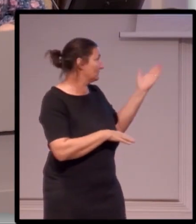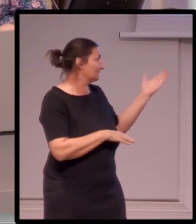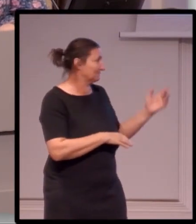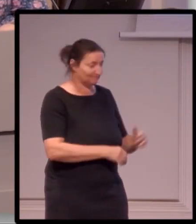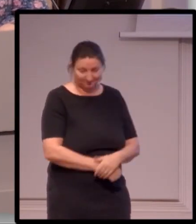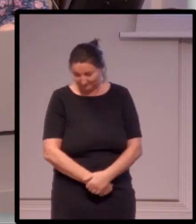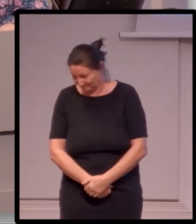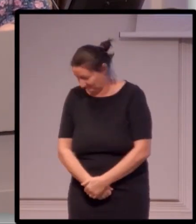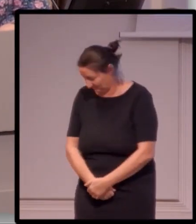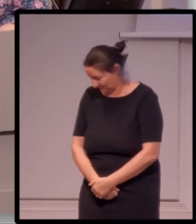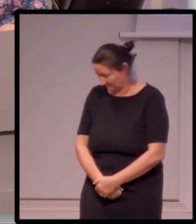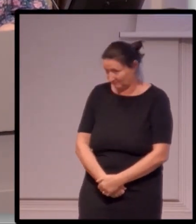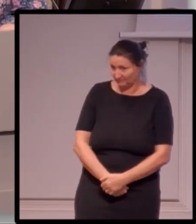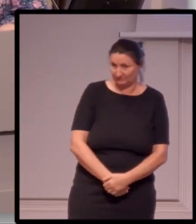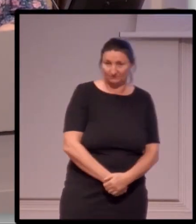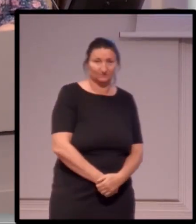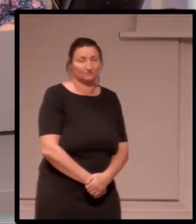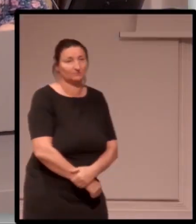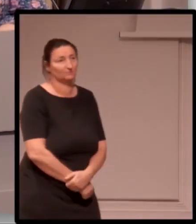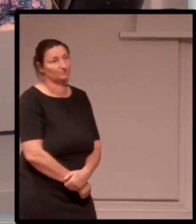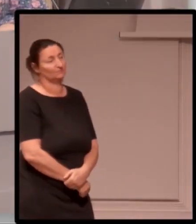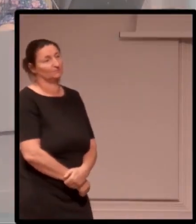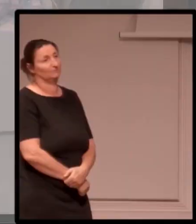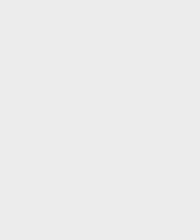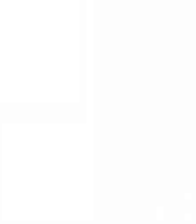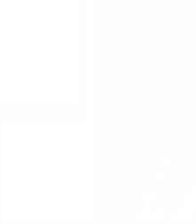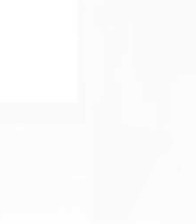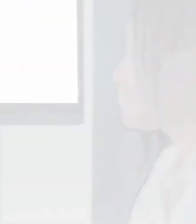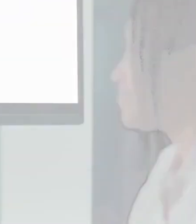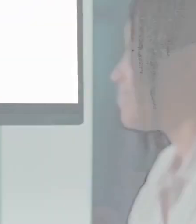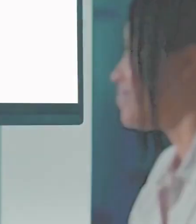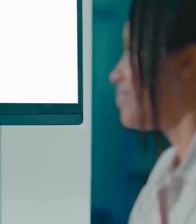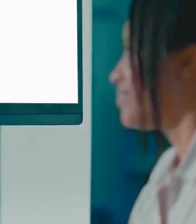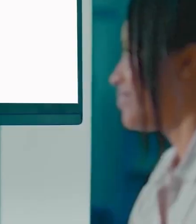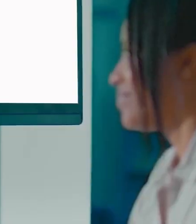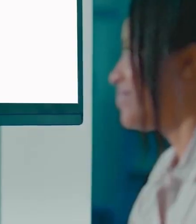and young people that will tell you about RCPCH and us.